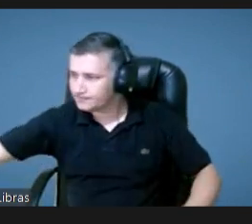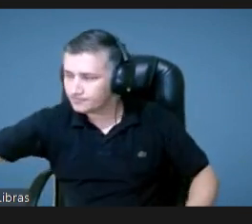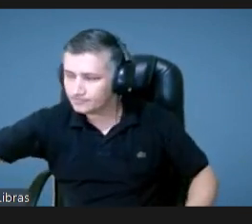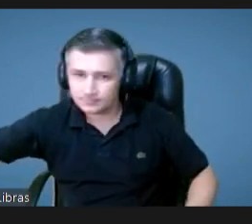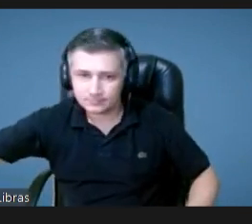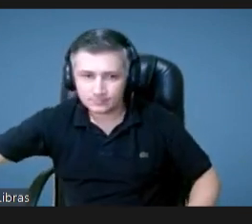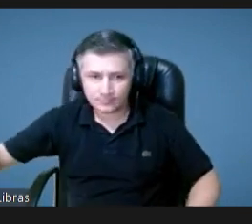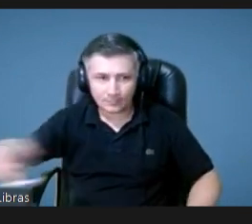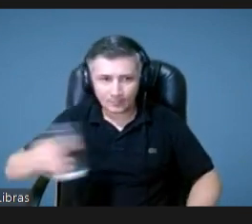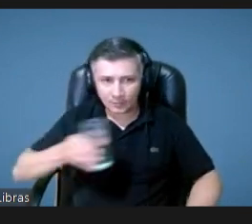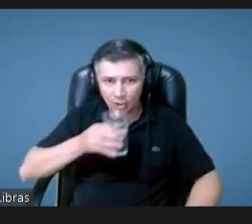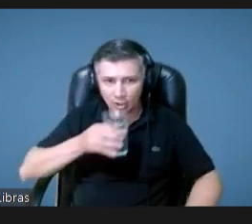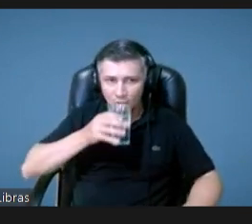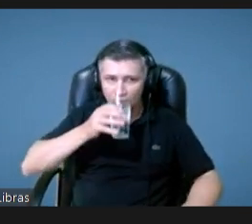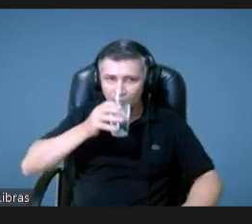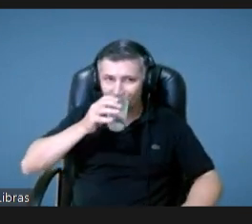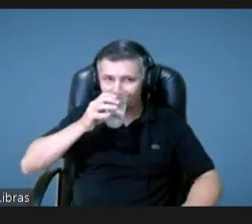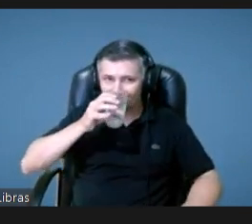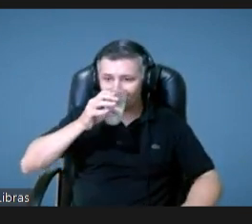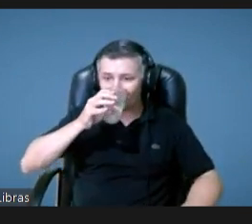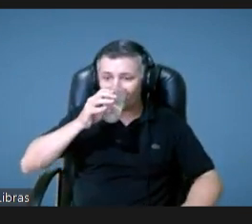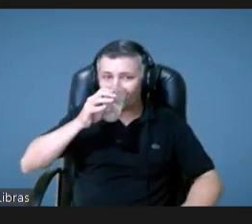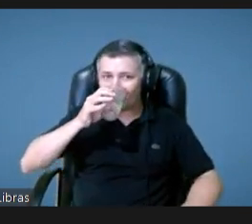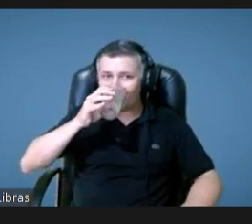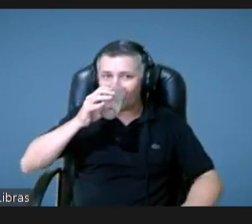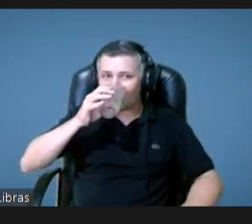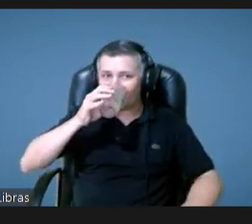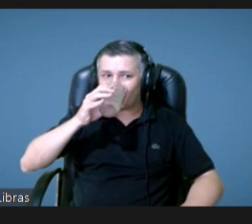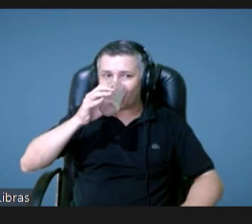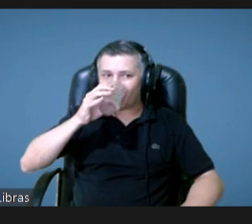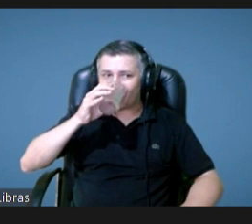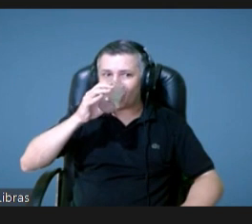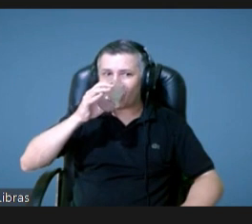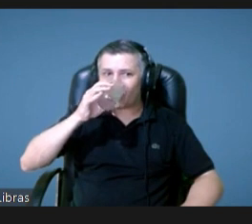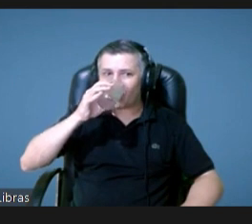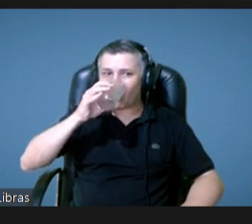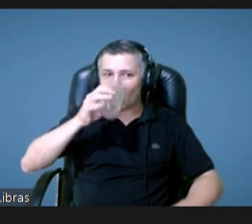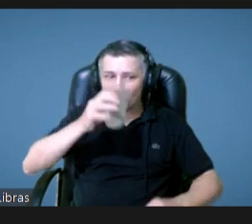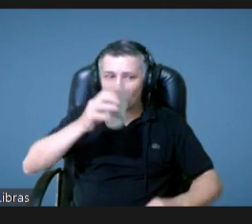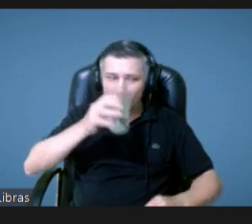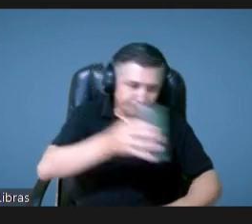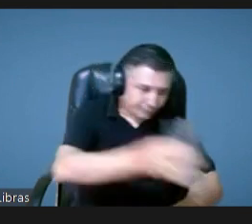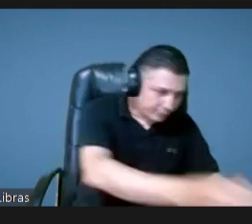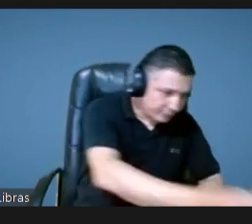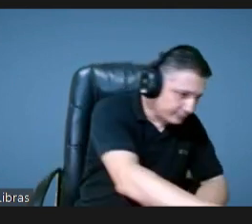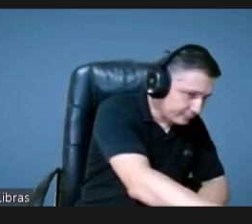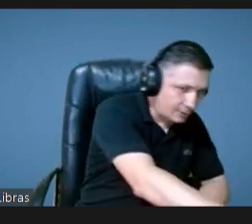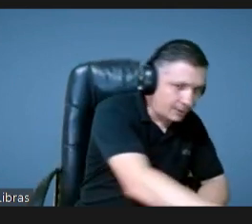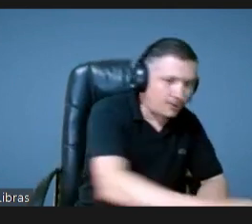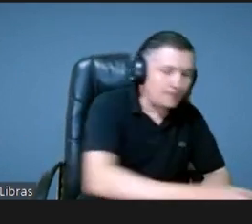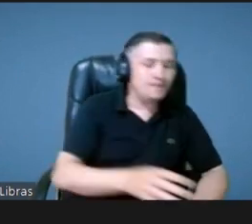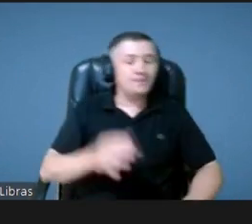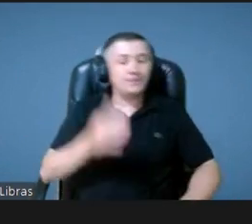our land bank. Thank you, thank you. That was very clear, Tiago.